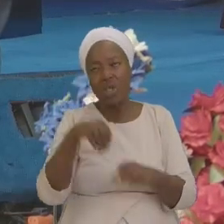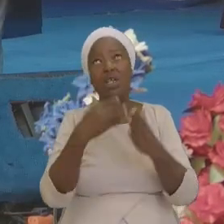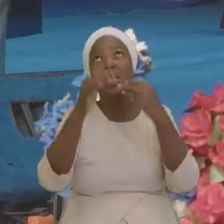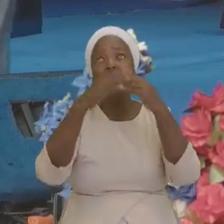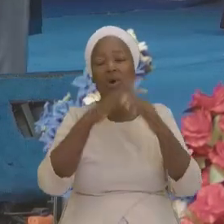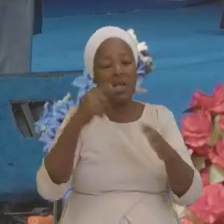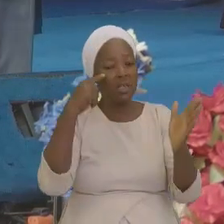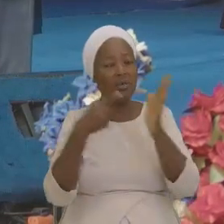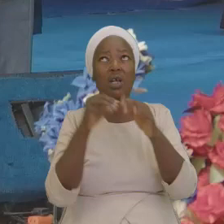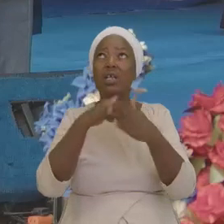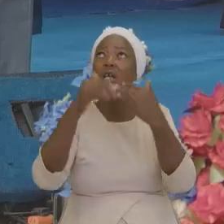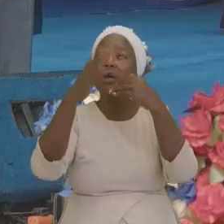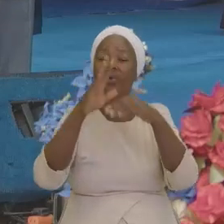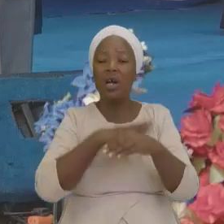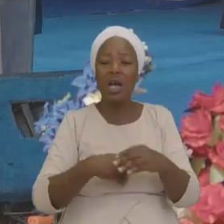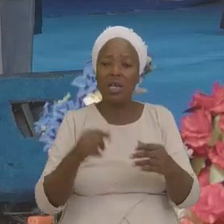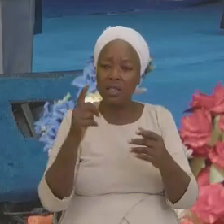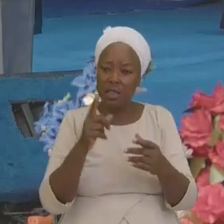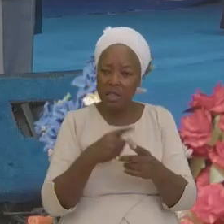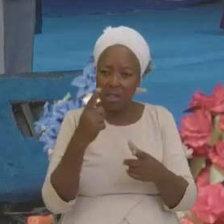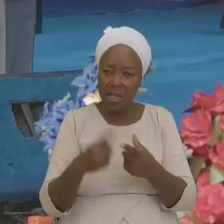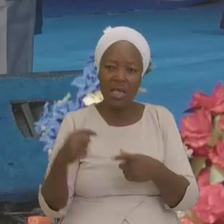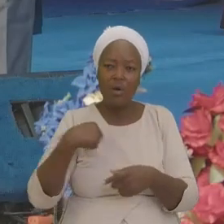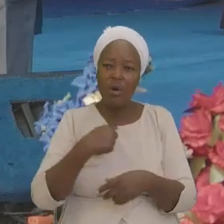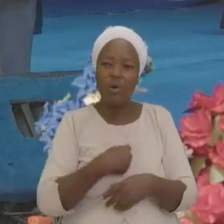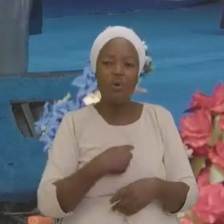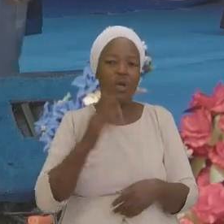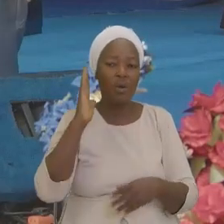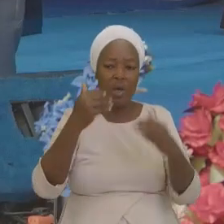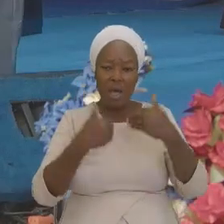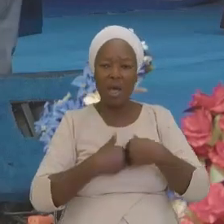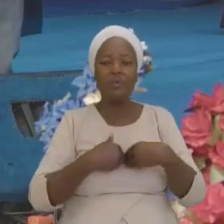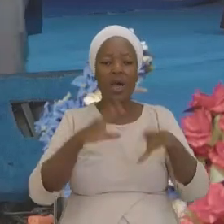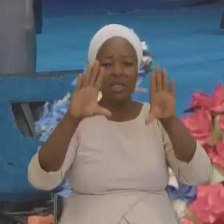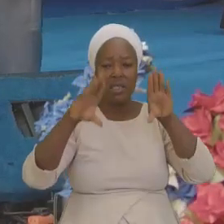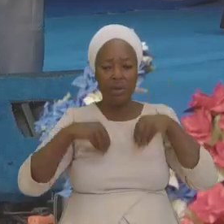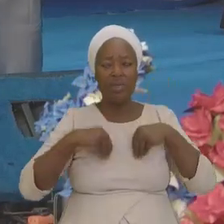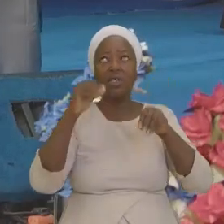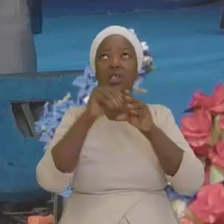recognized in heaven, and will have acceptance in heaven.